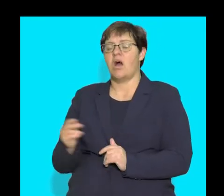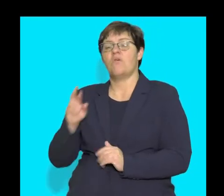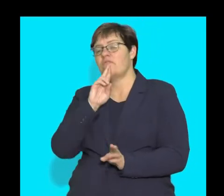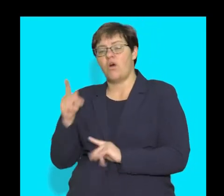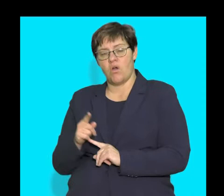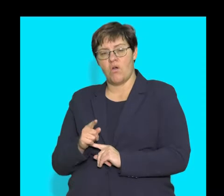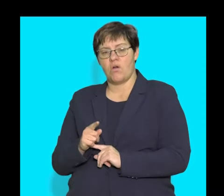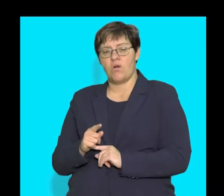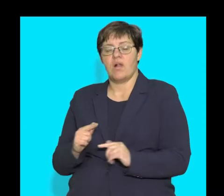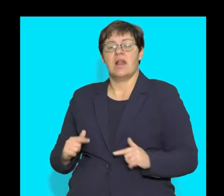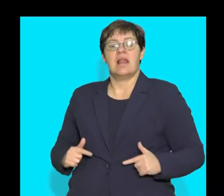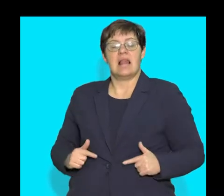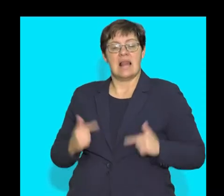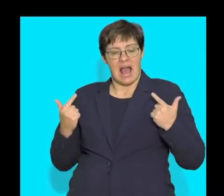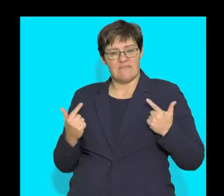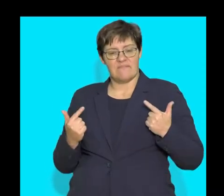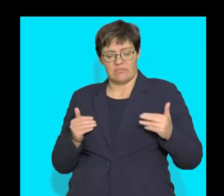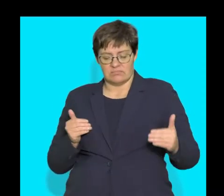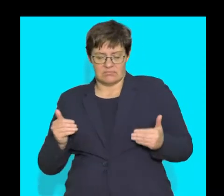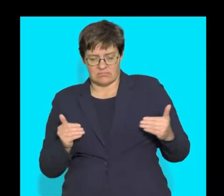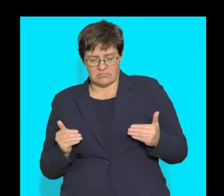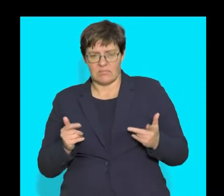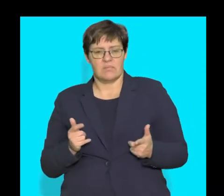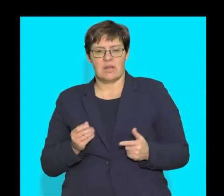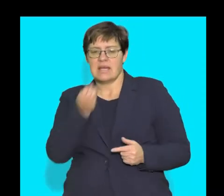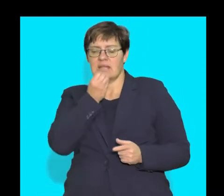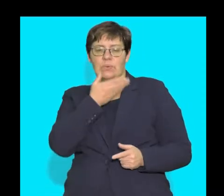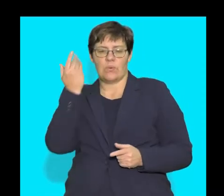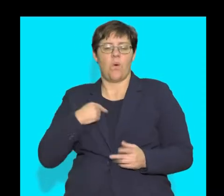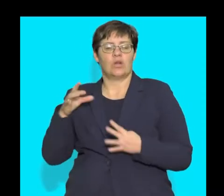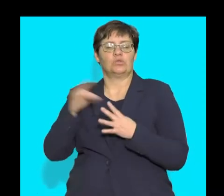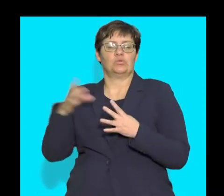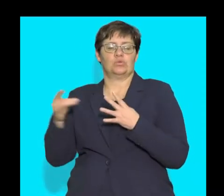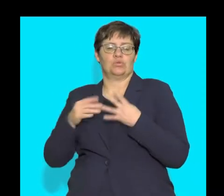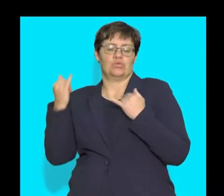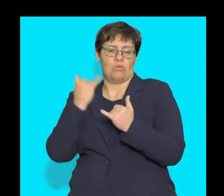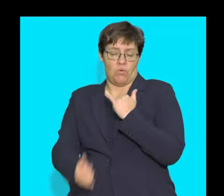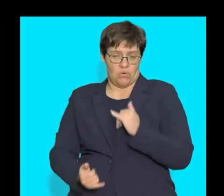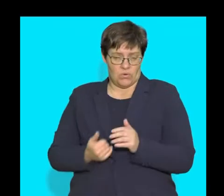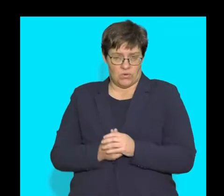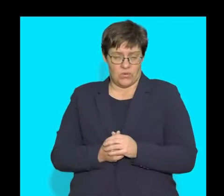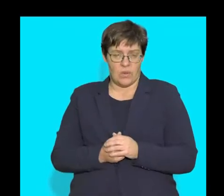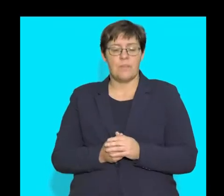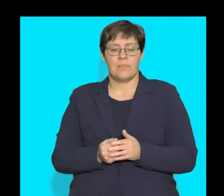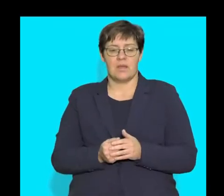to it as a lifestyle disorder. Because of choices in our diet, we consume diets high